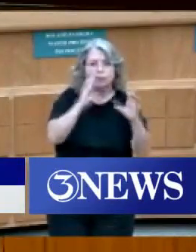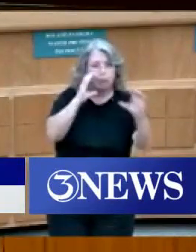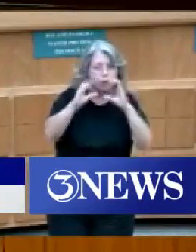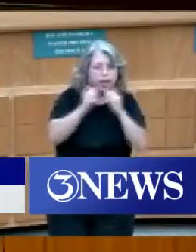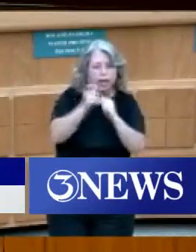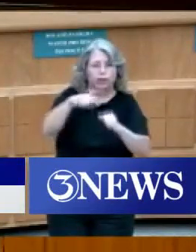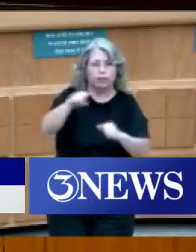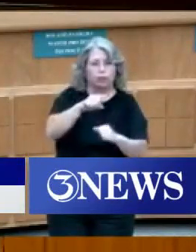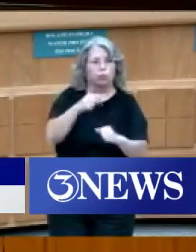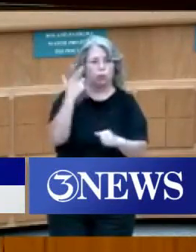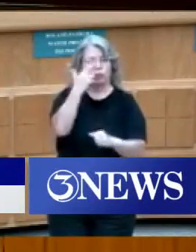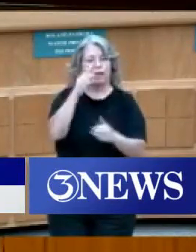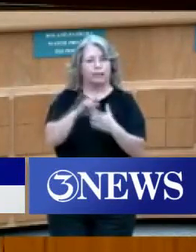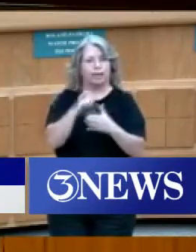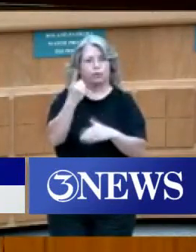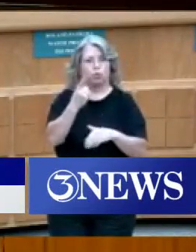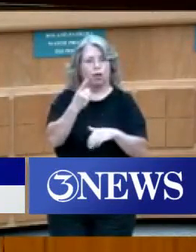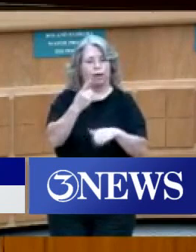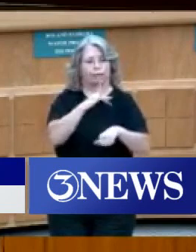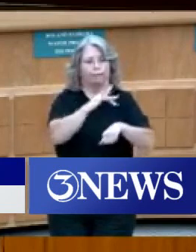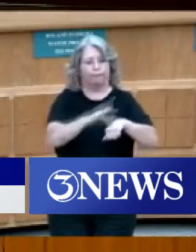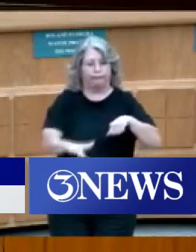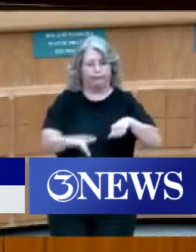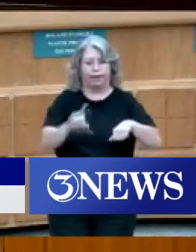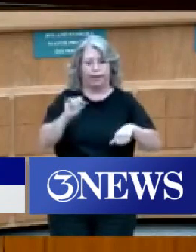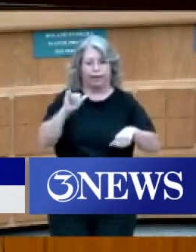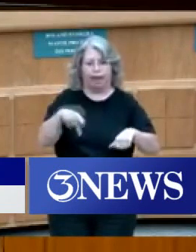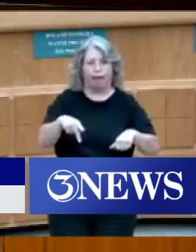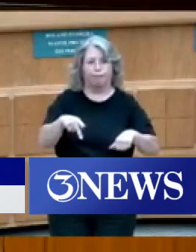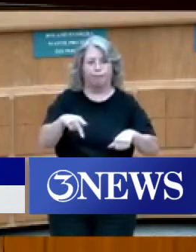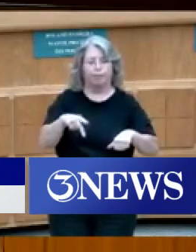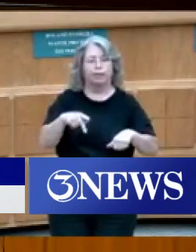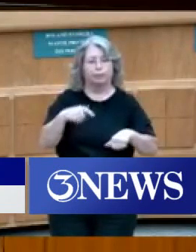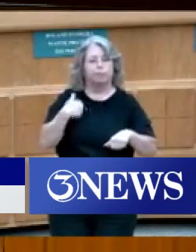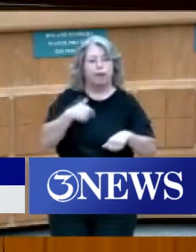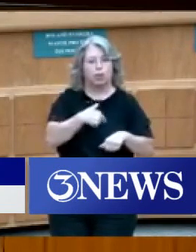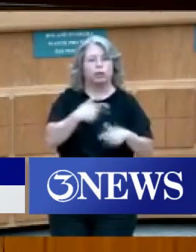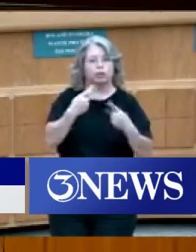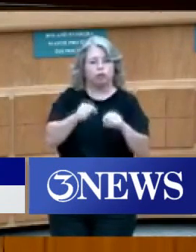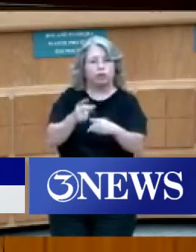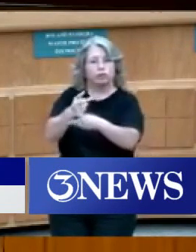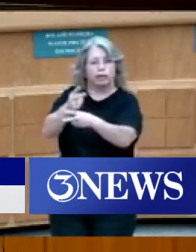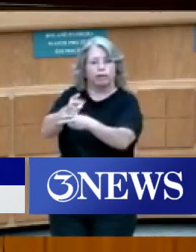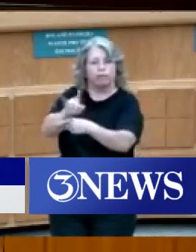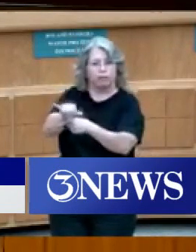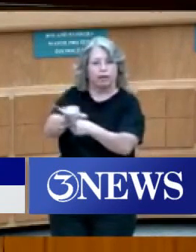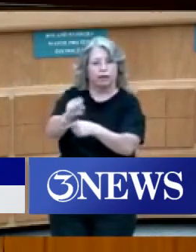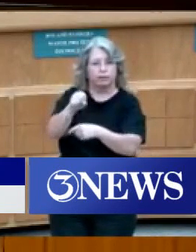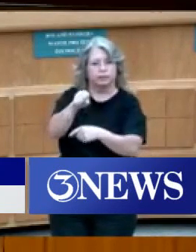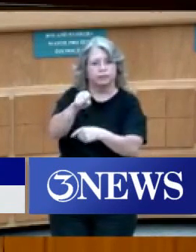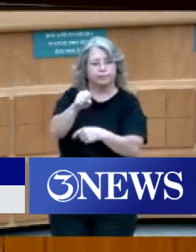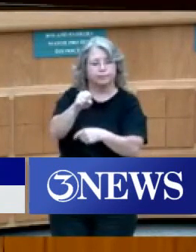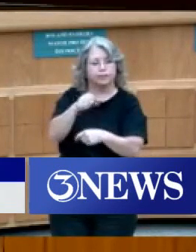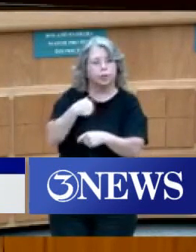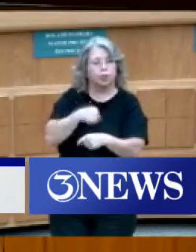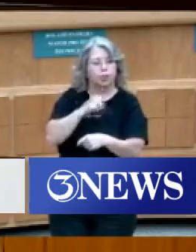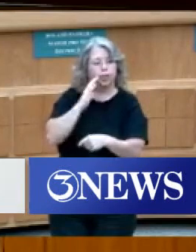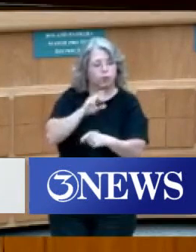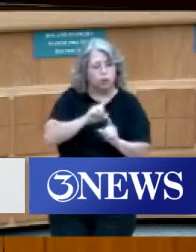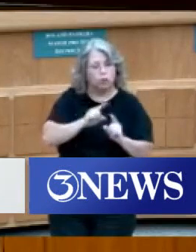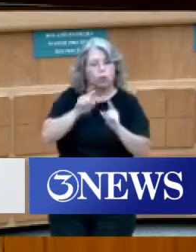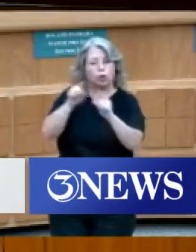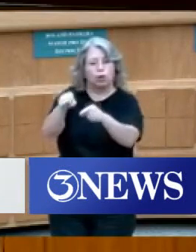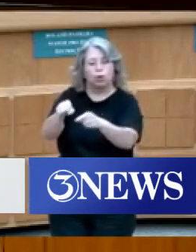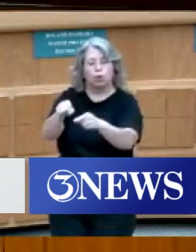of the gaps. So we're trying to fill it, and we will go to this vulnerable population and hopefully make